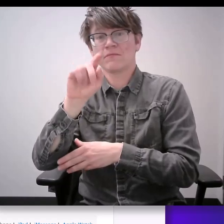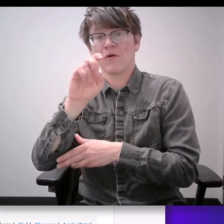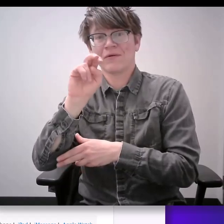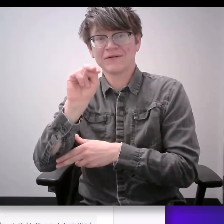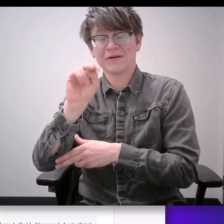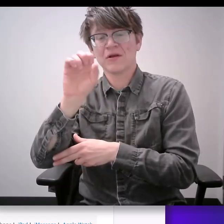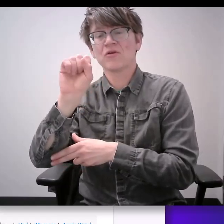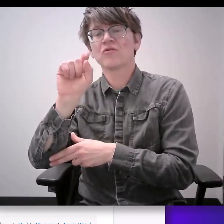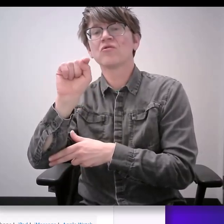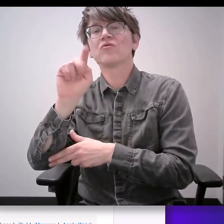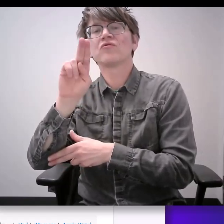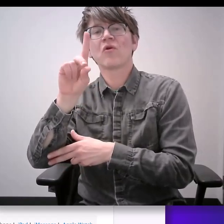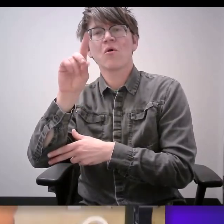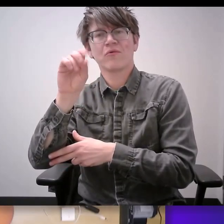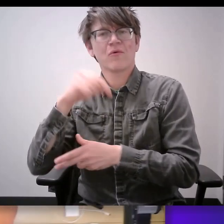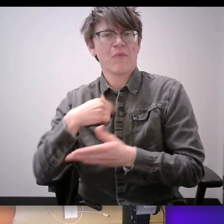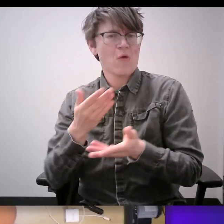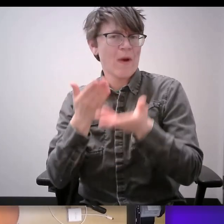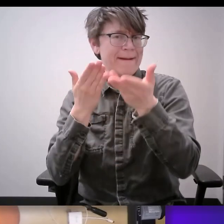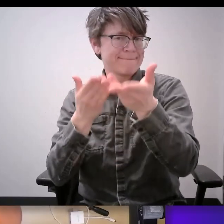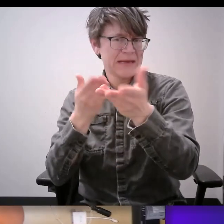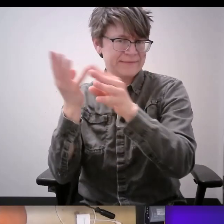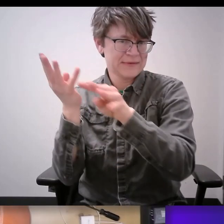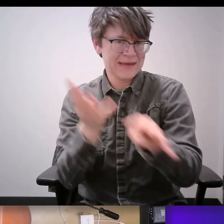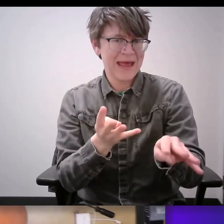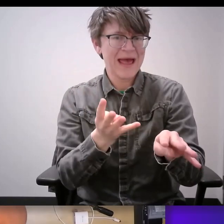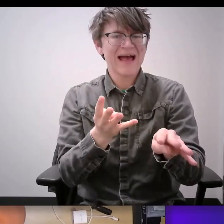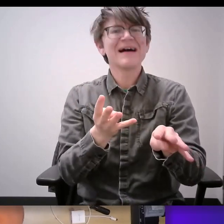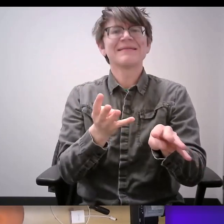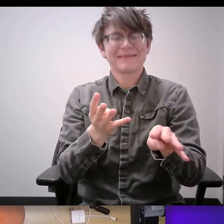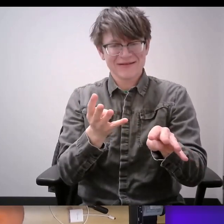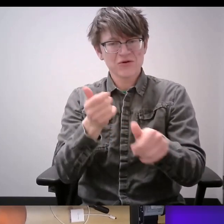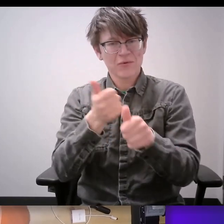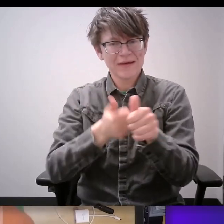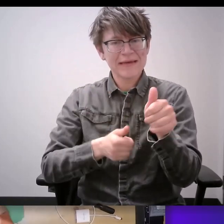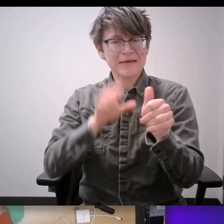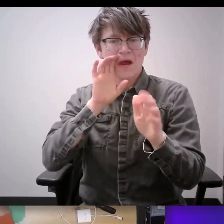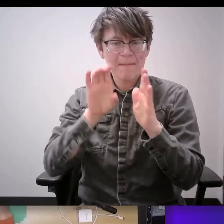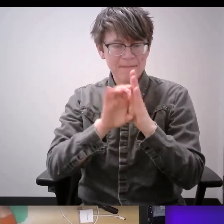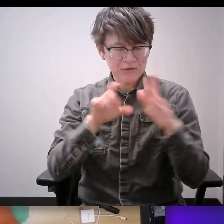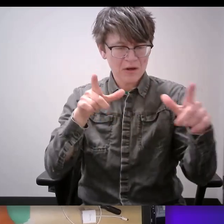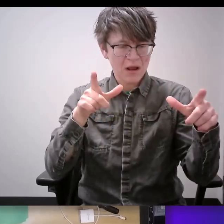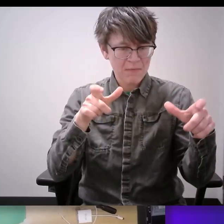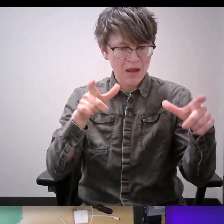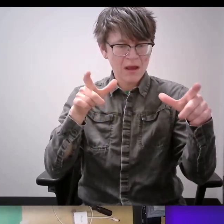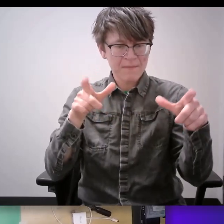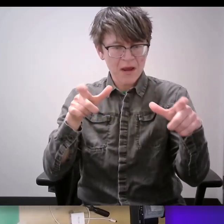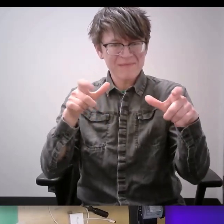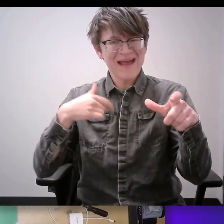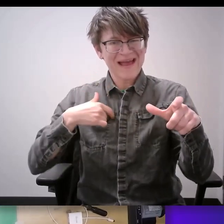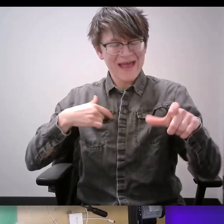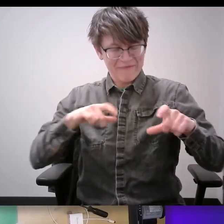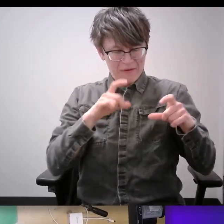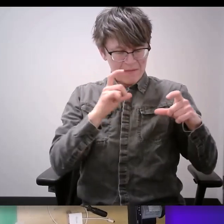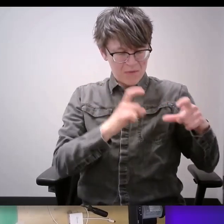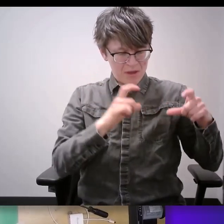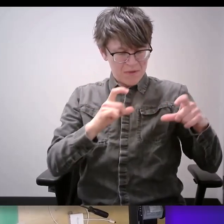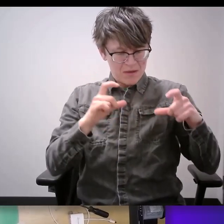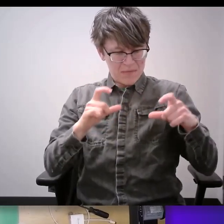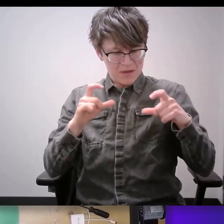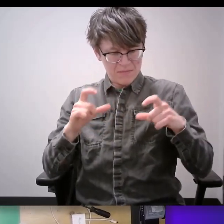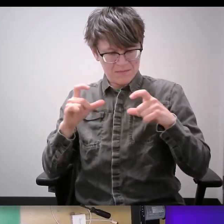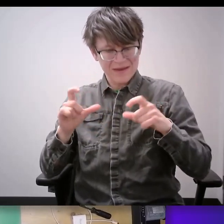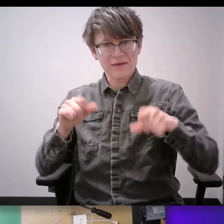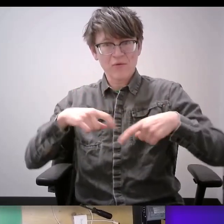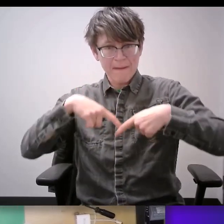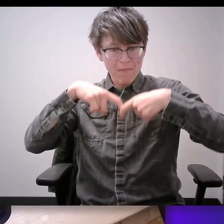now. It works a lot like Dragon Frame in that it captures one picture at a time onto your timeline, and then you can pause it at any time.